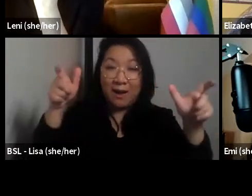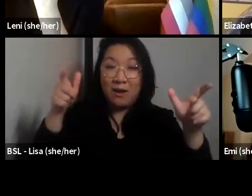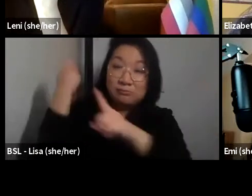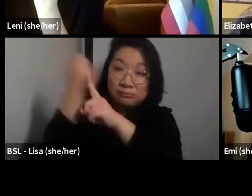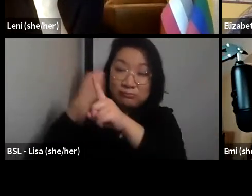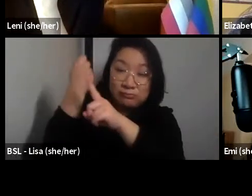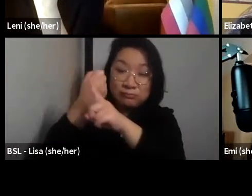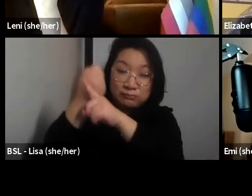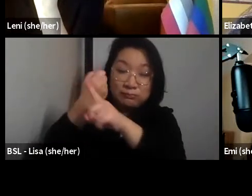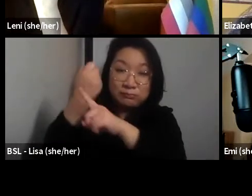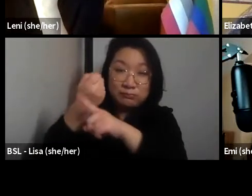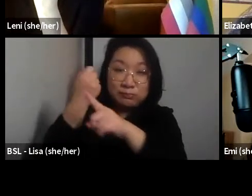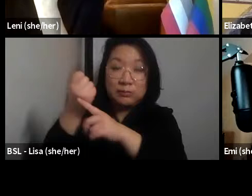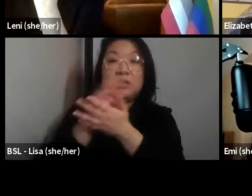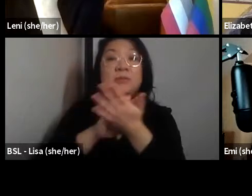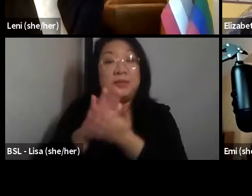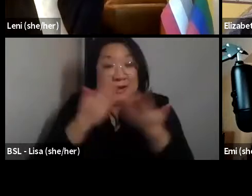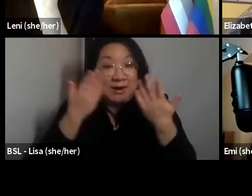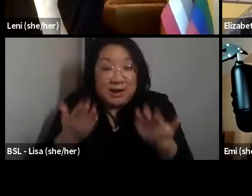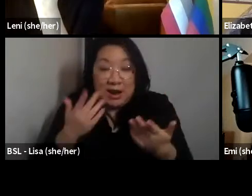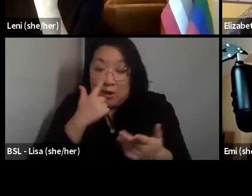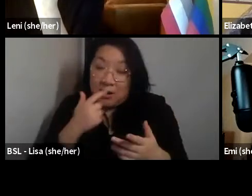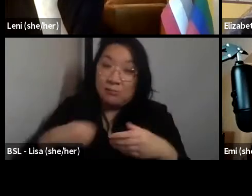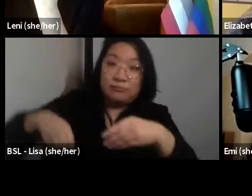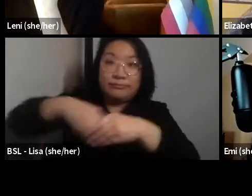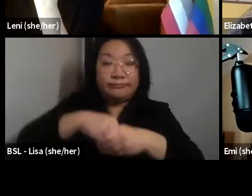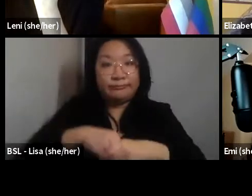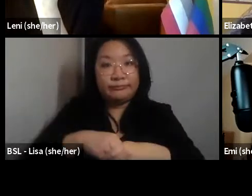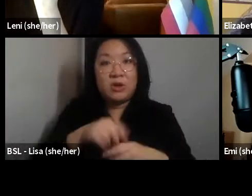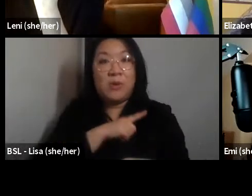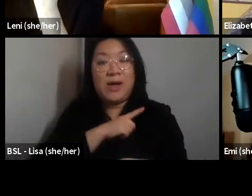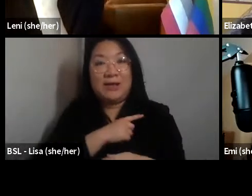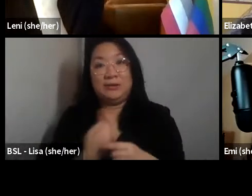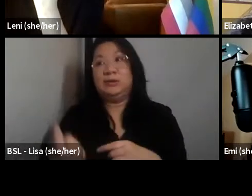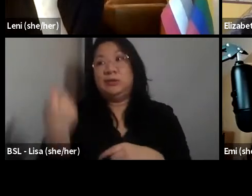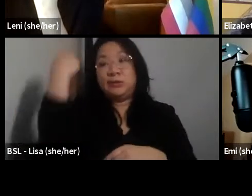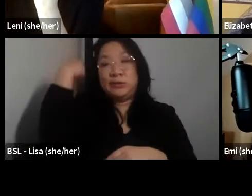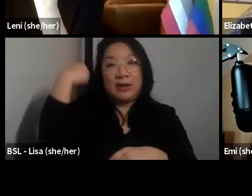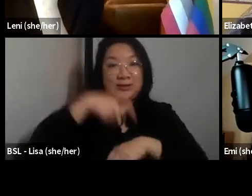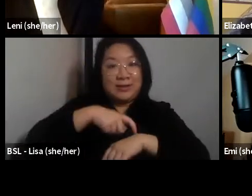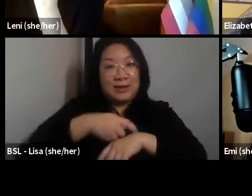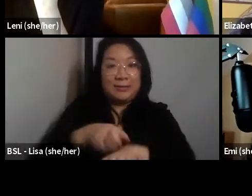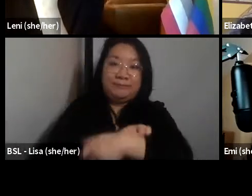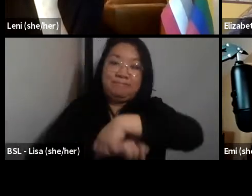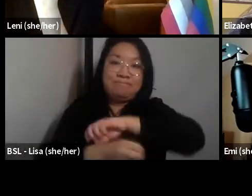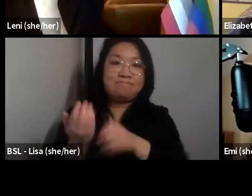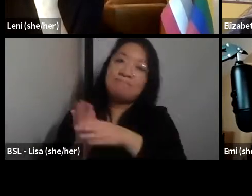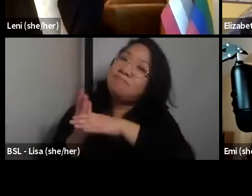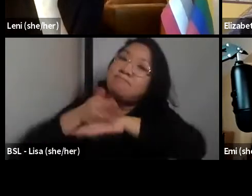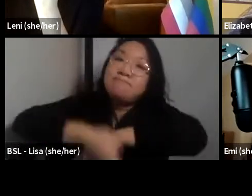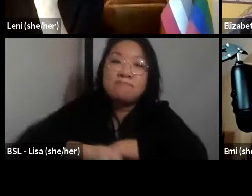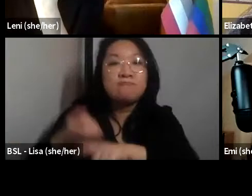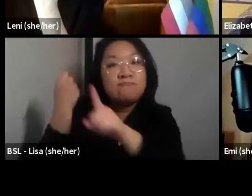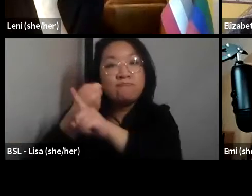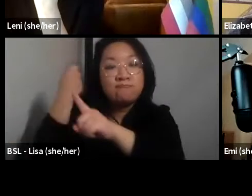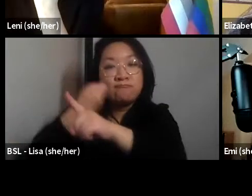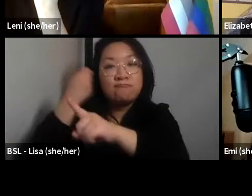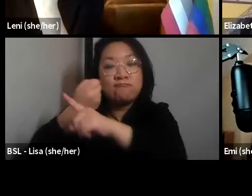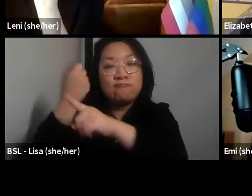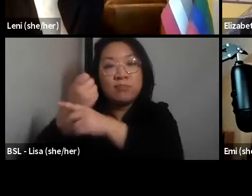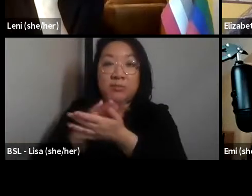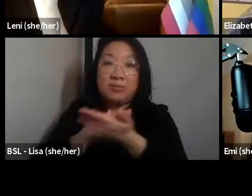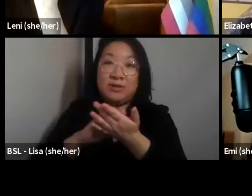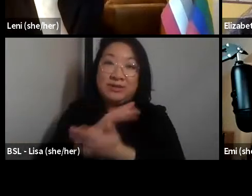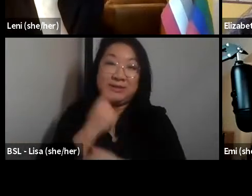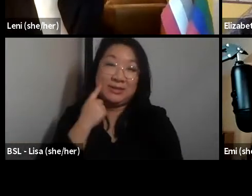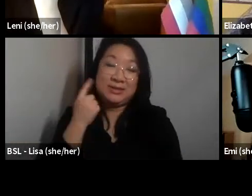supposed to be there. And the only reason they're noticing that is because we were blatantly included. So you have to make it obvious. Otherwise, people will find it very easy just